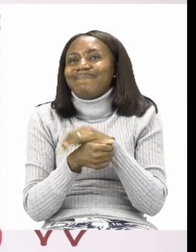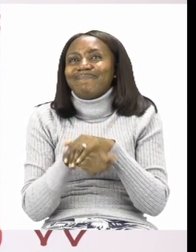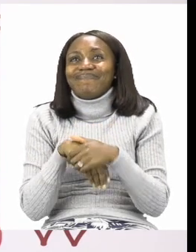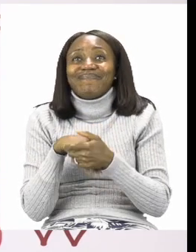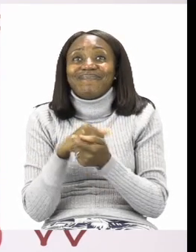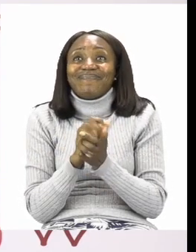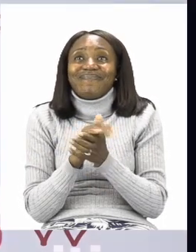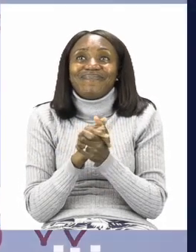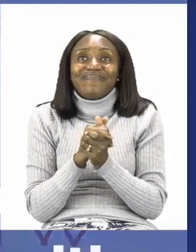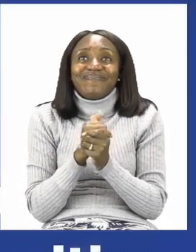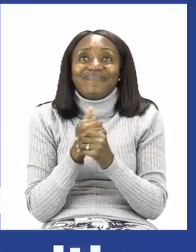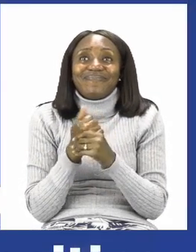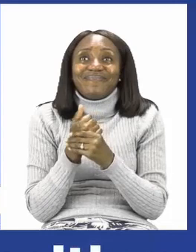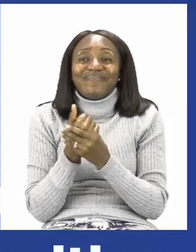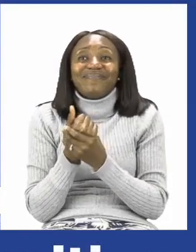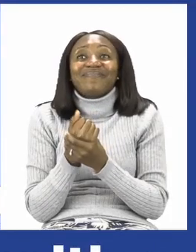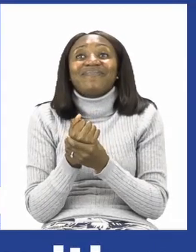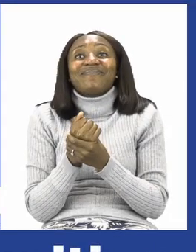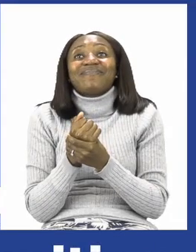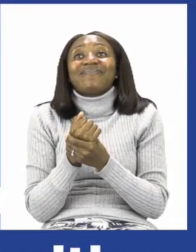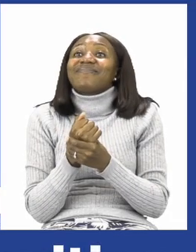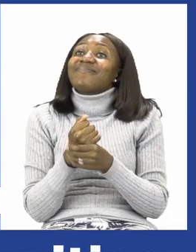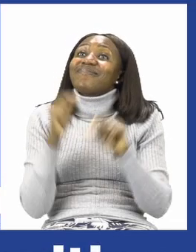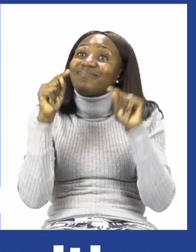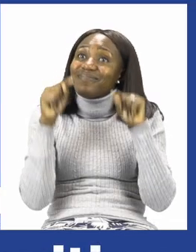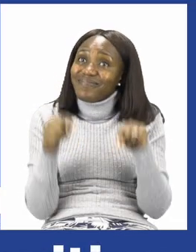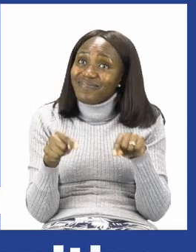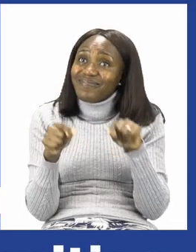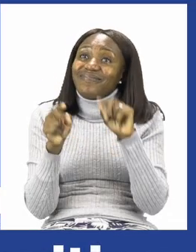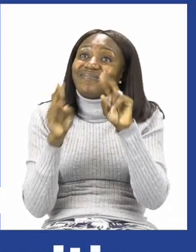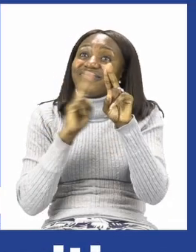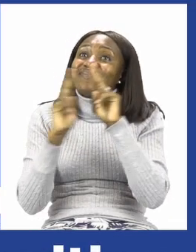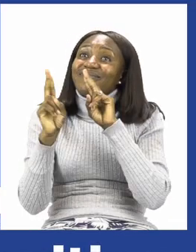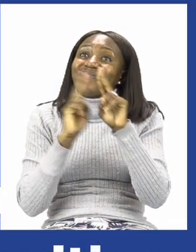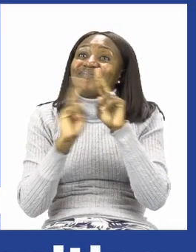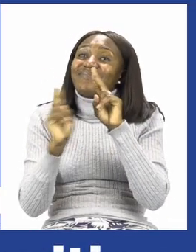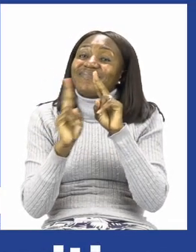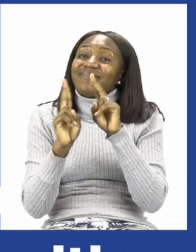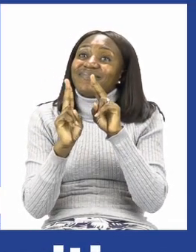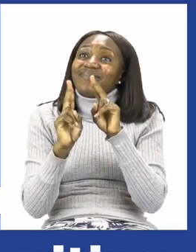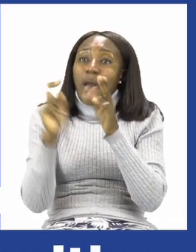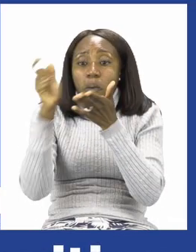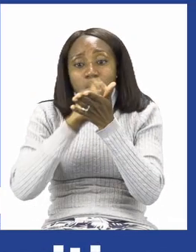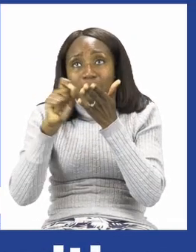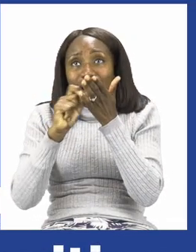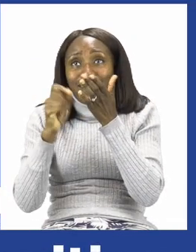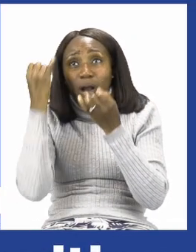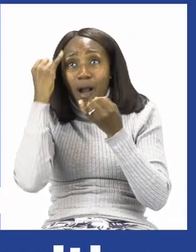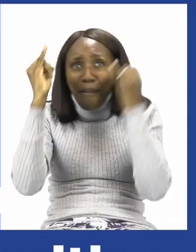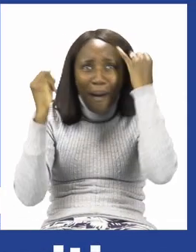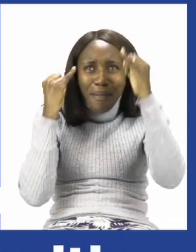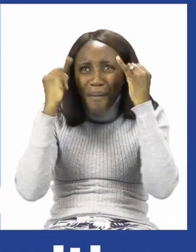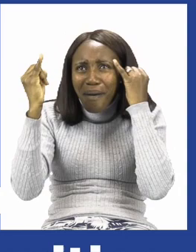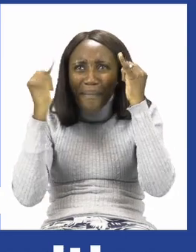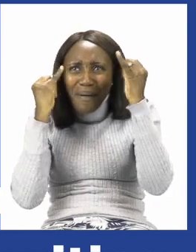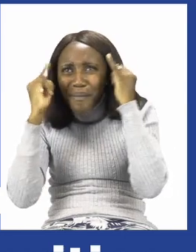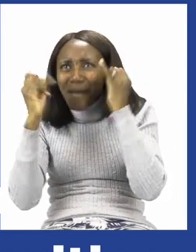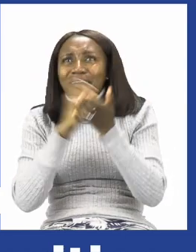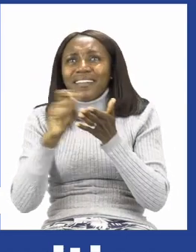sanitize. The lesson for today will be about creative writing